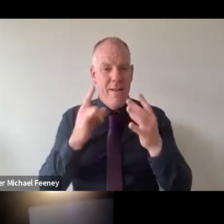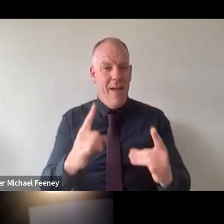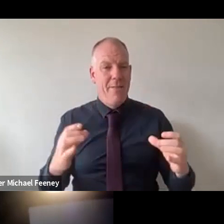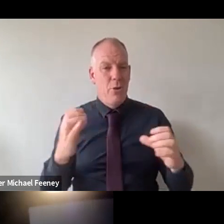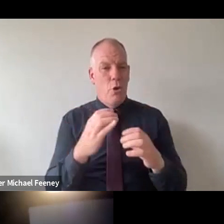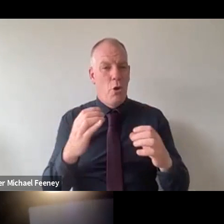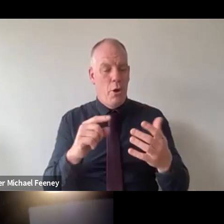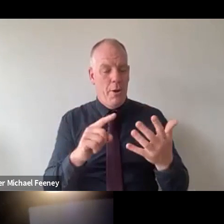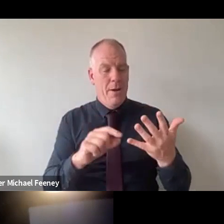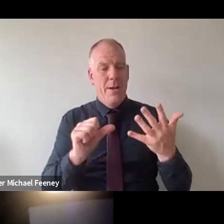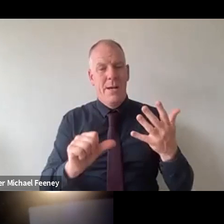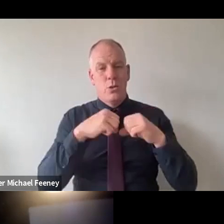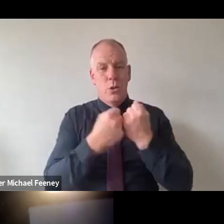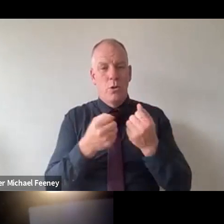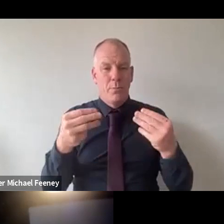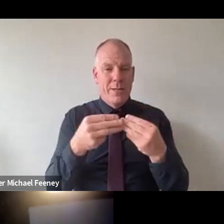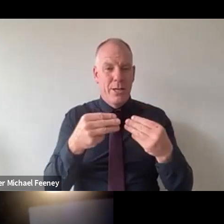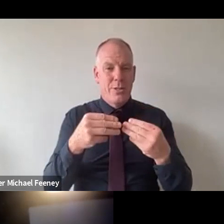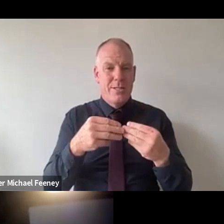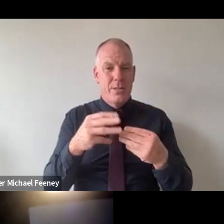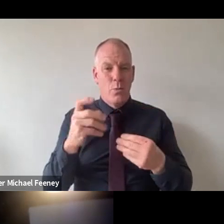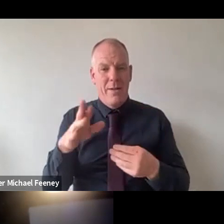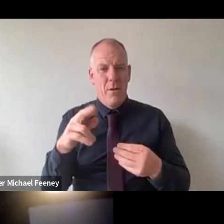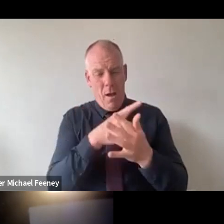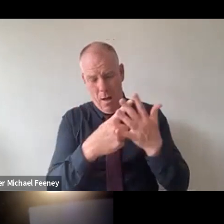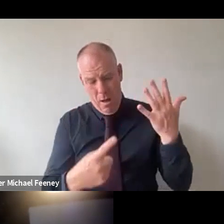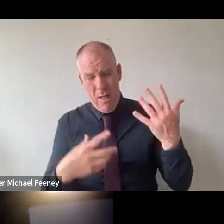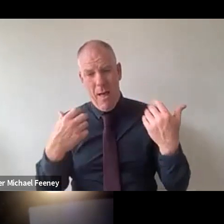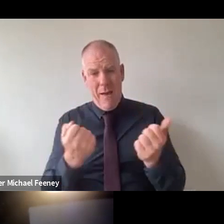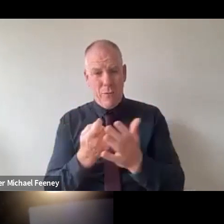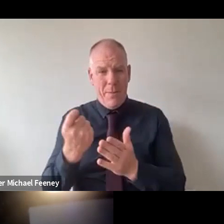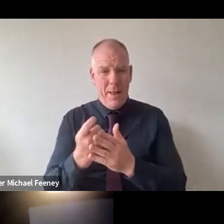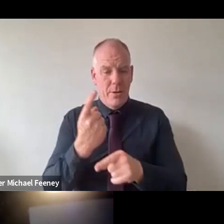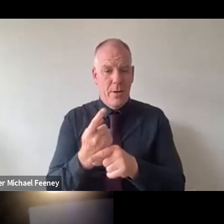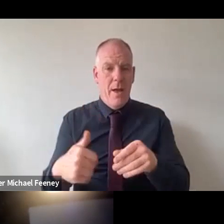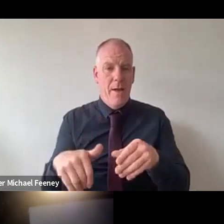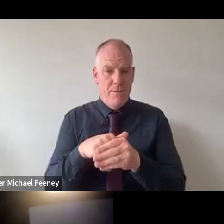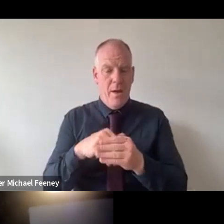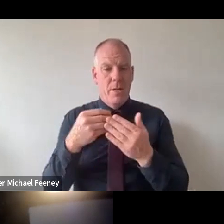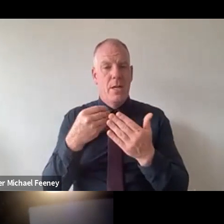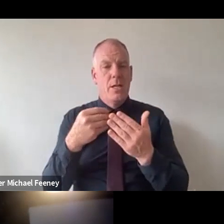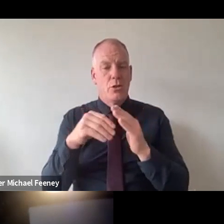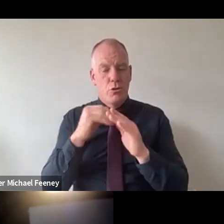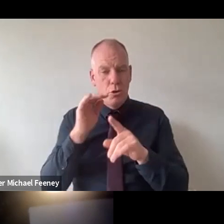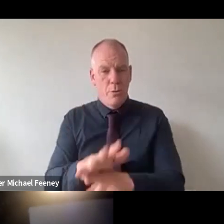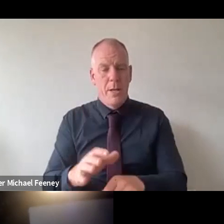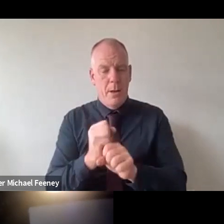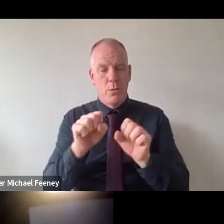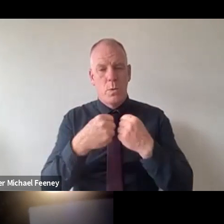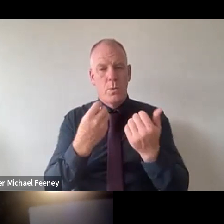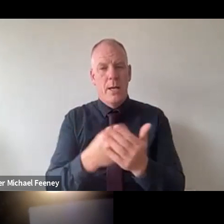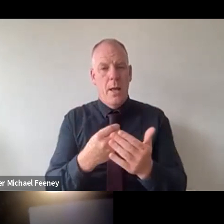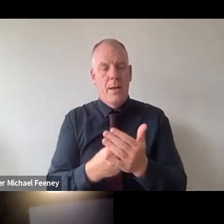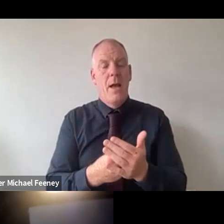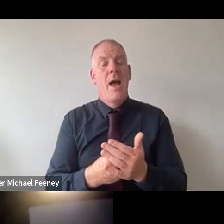social protection systems seem to all generate casework. And as it was mentioned already, it quite often intersects